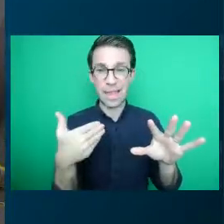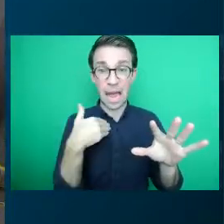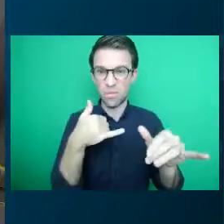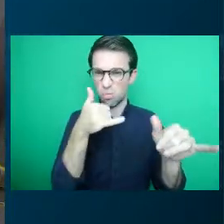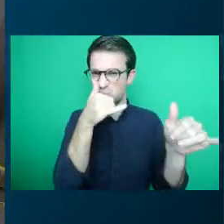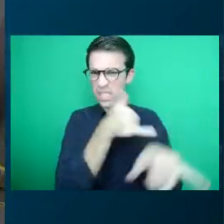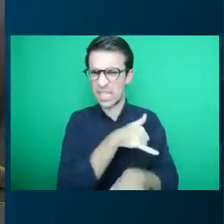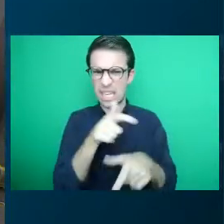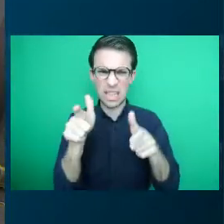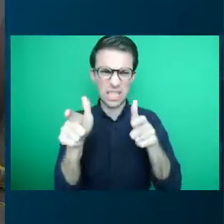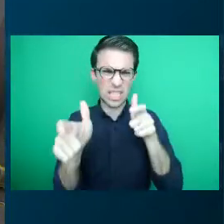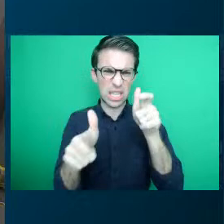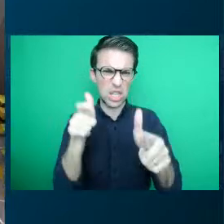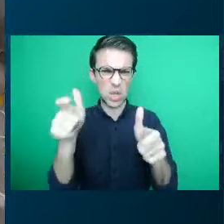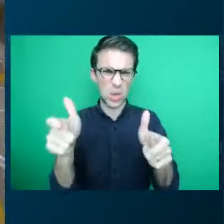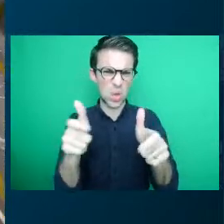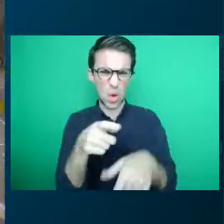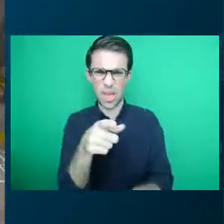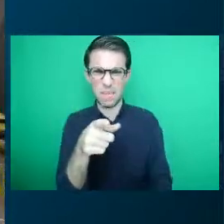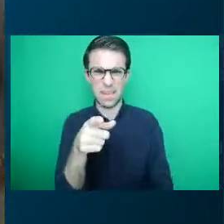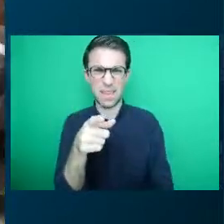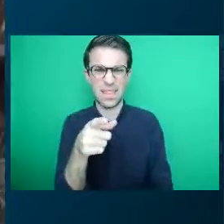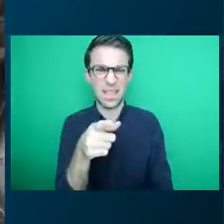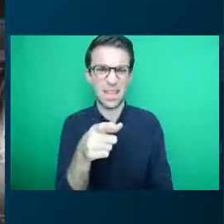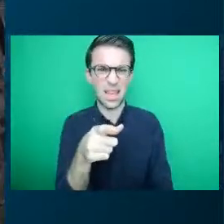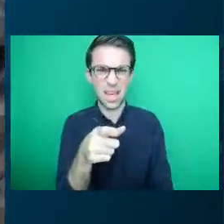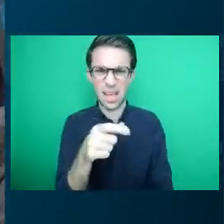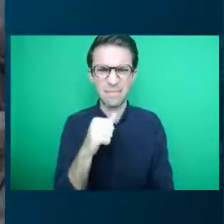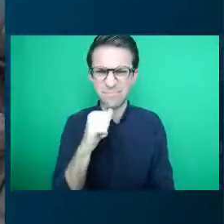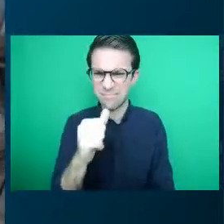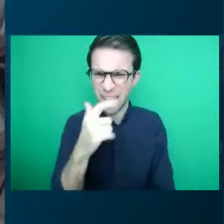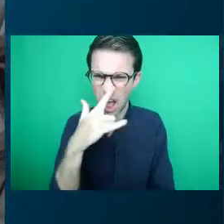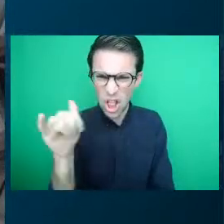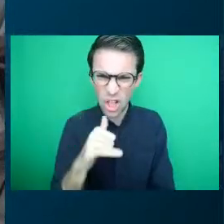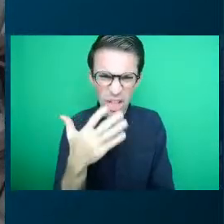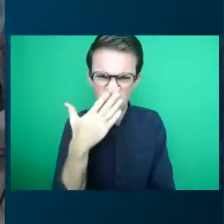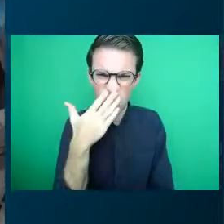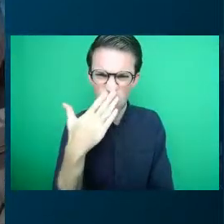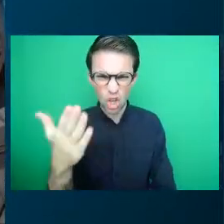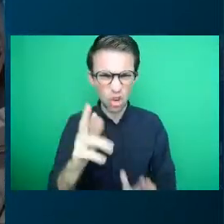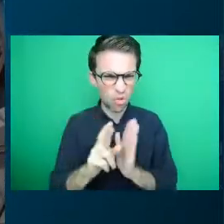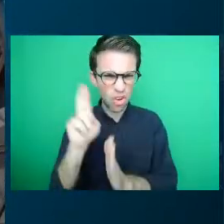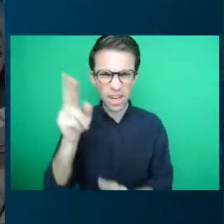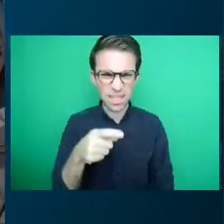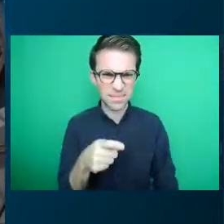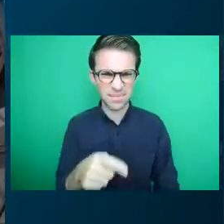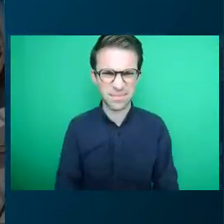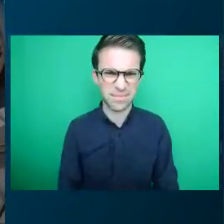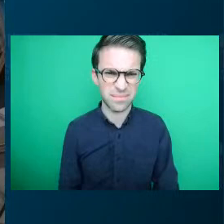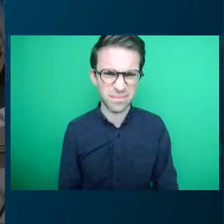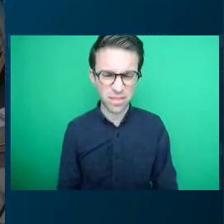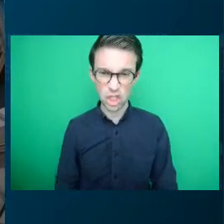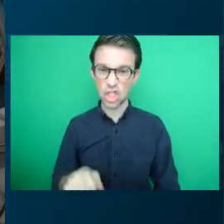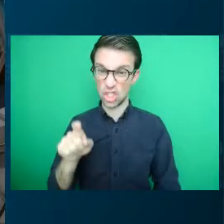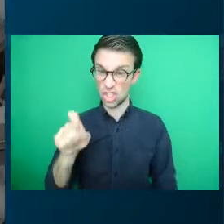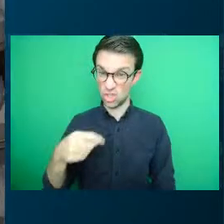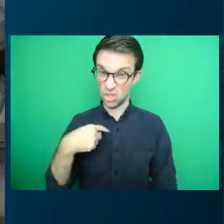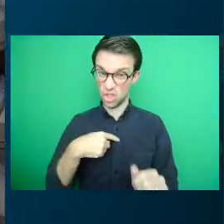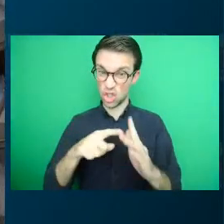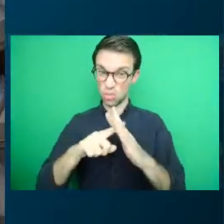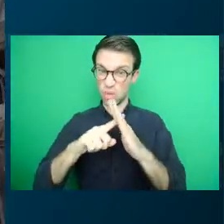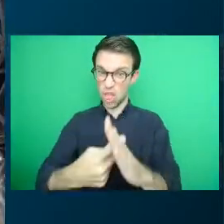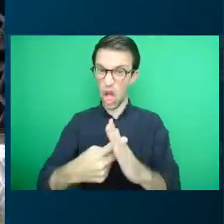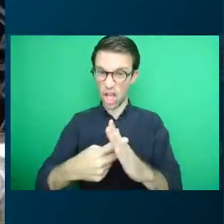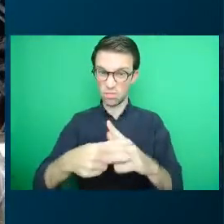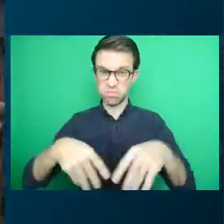huge things. Oh, that's not even... Well, that doesn't look like a very good rocket. I almost feel like we should launch it, though. I think maybe